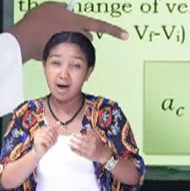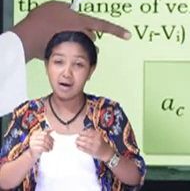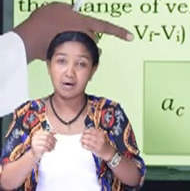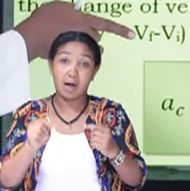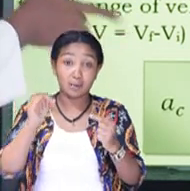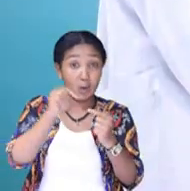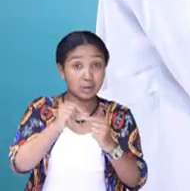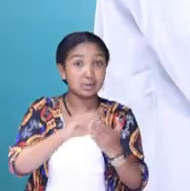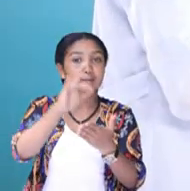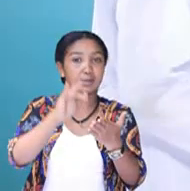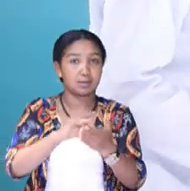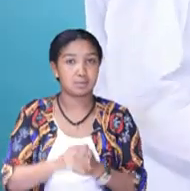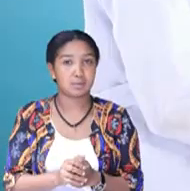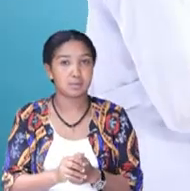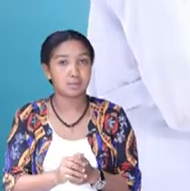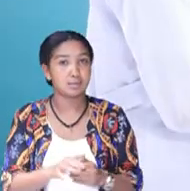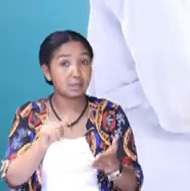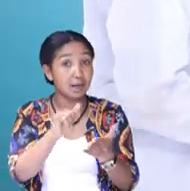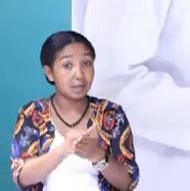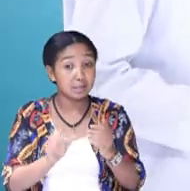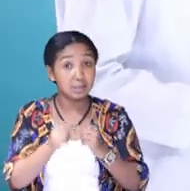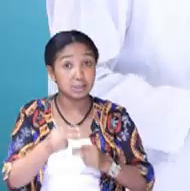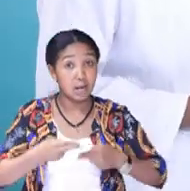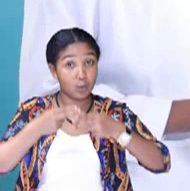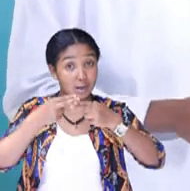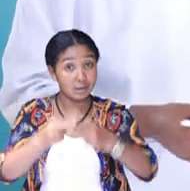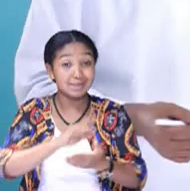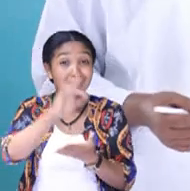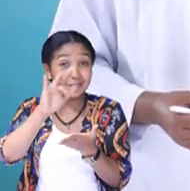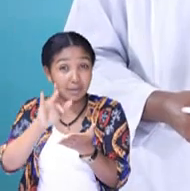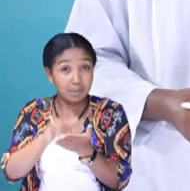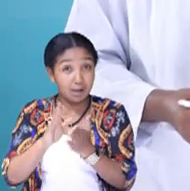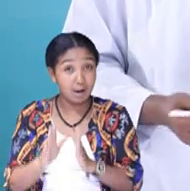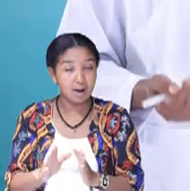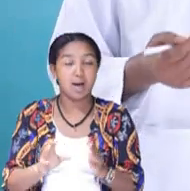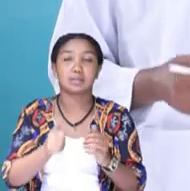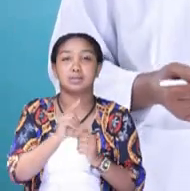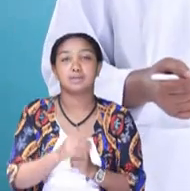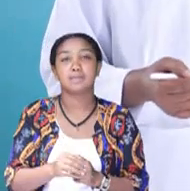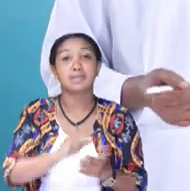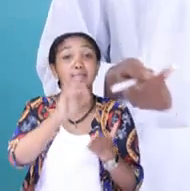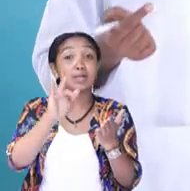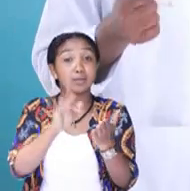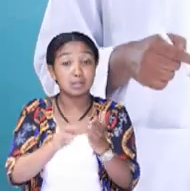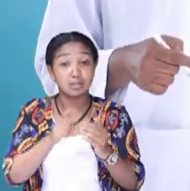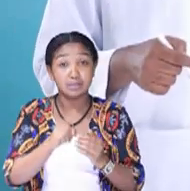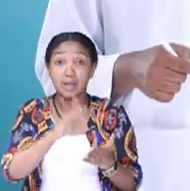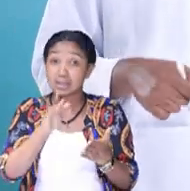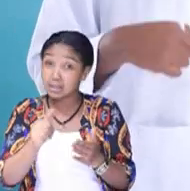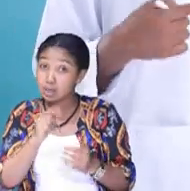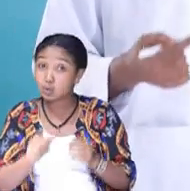the center. And that acceleration is known as centripetal acceleration. Centripetal